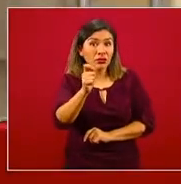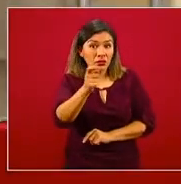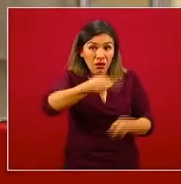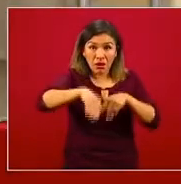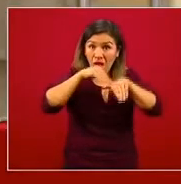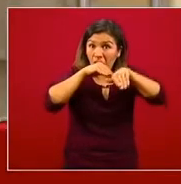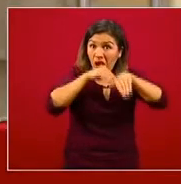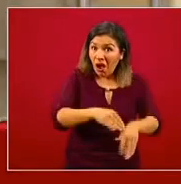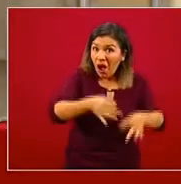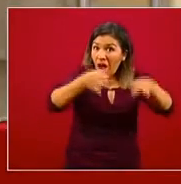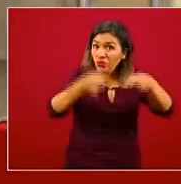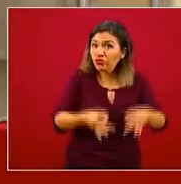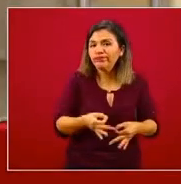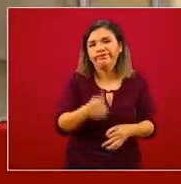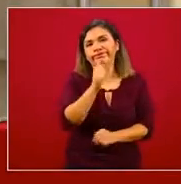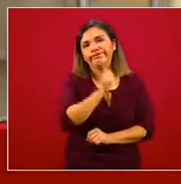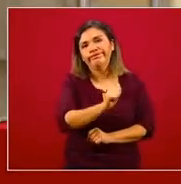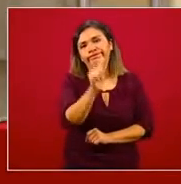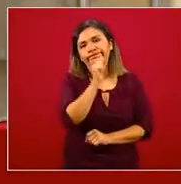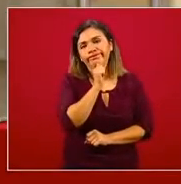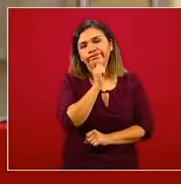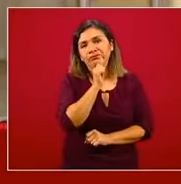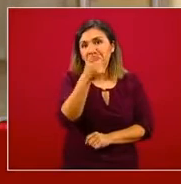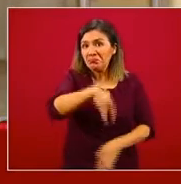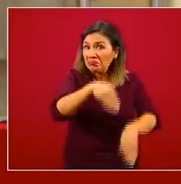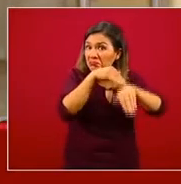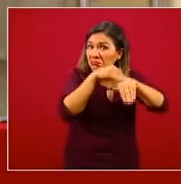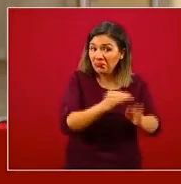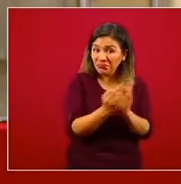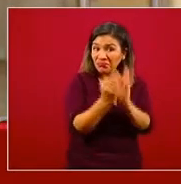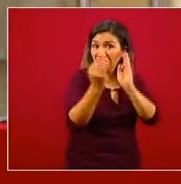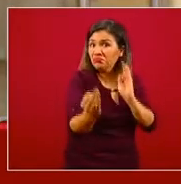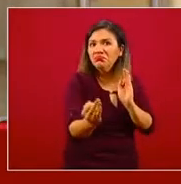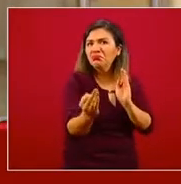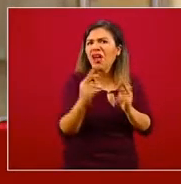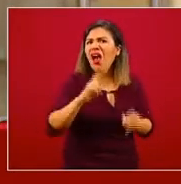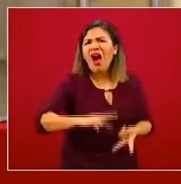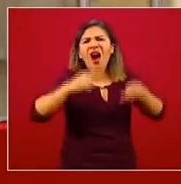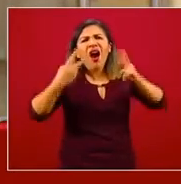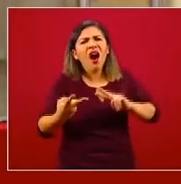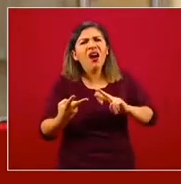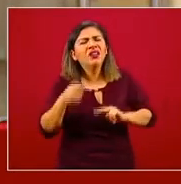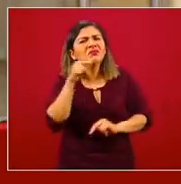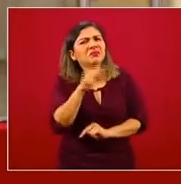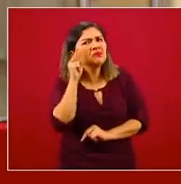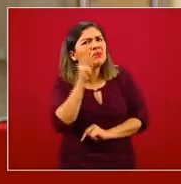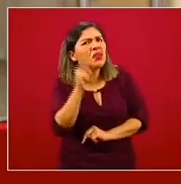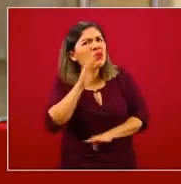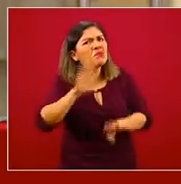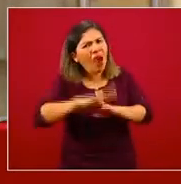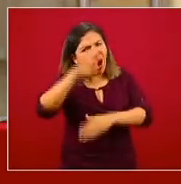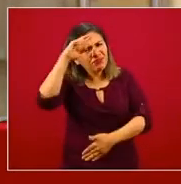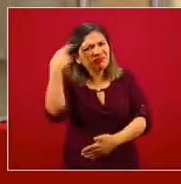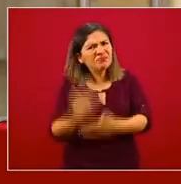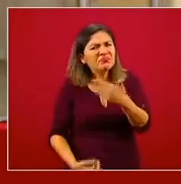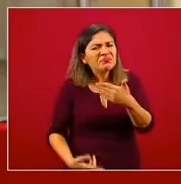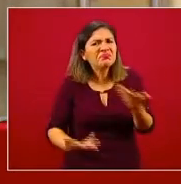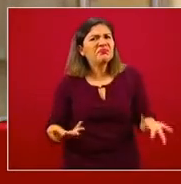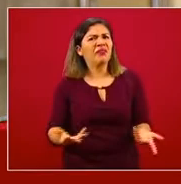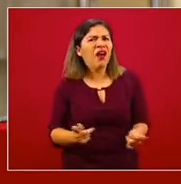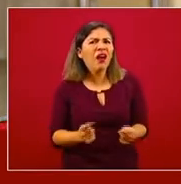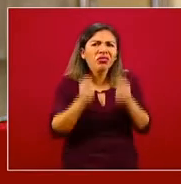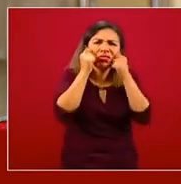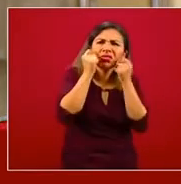something similar can happen around there? Because let's be honest, people are not observing the measures of